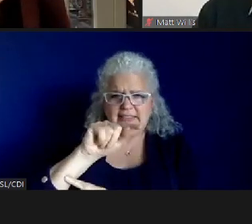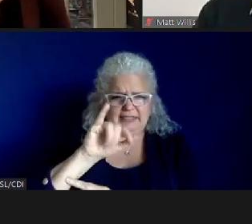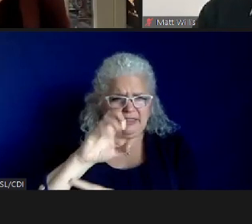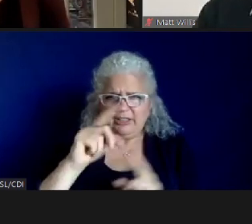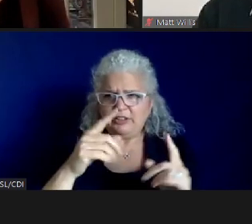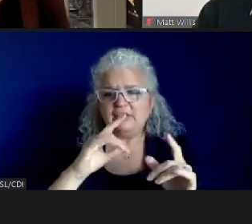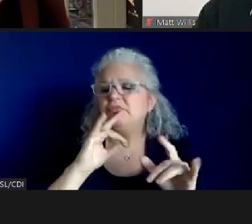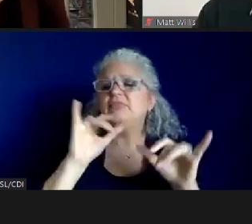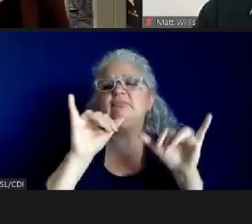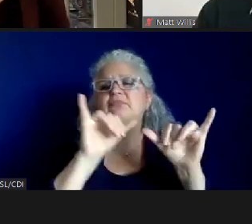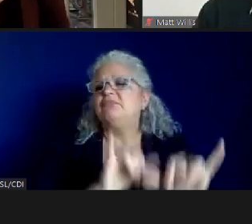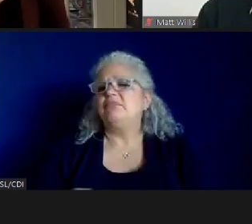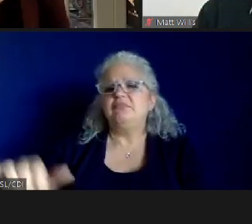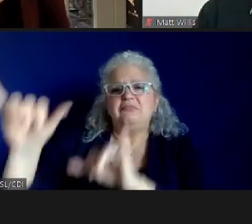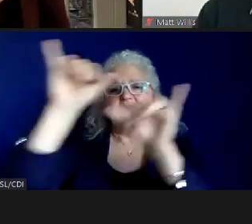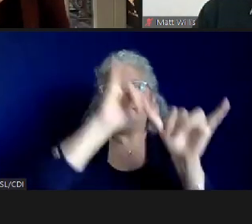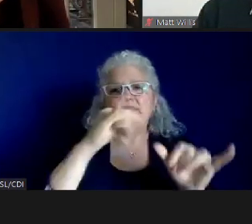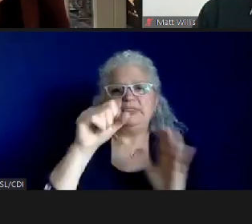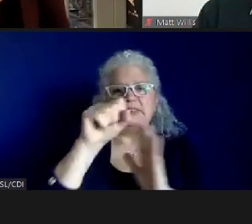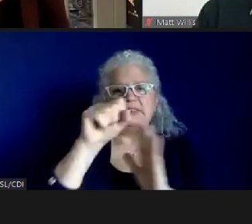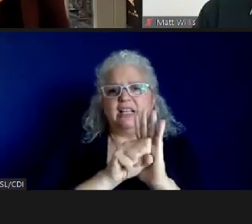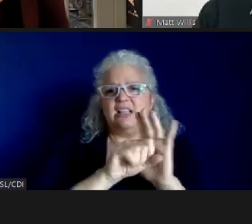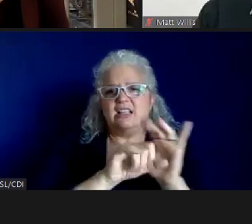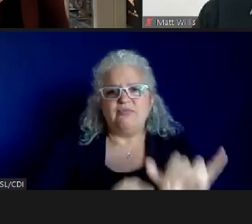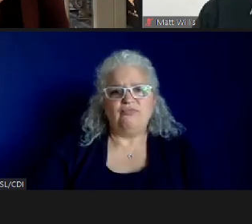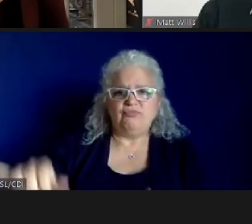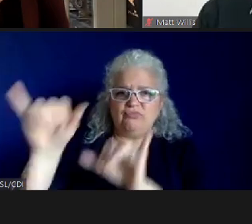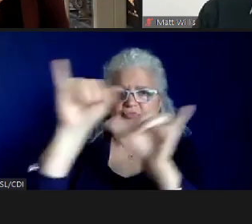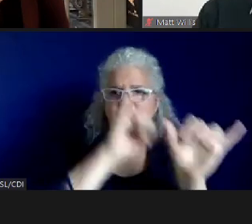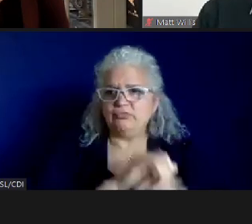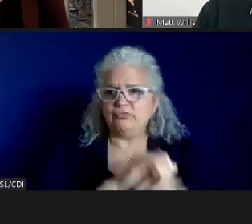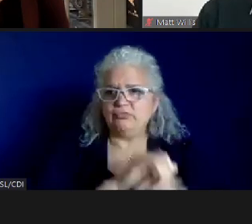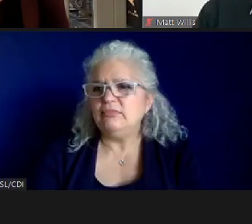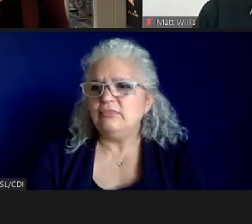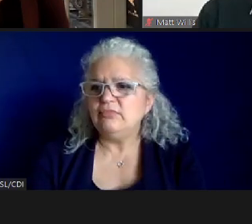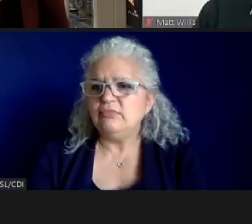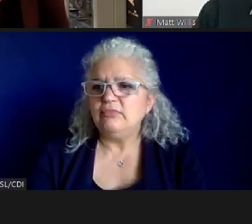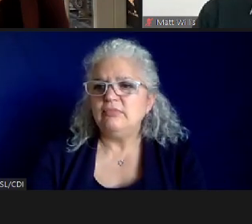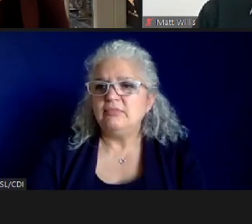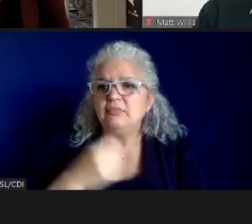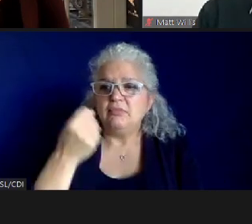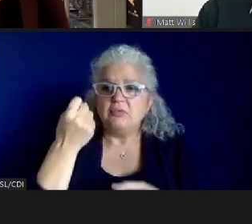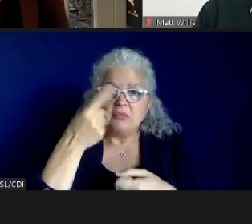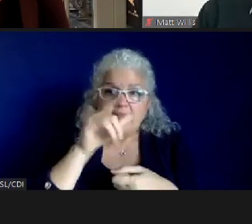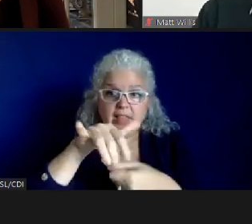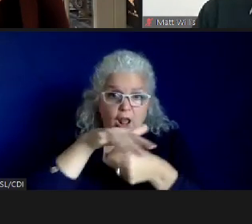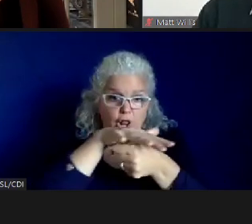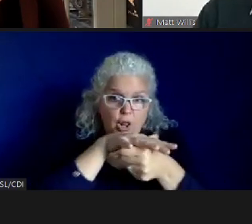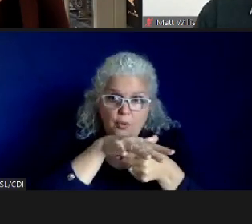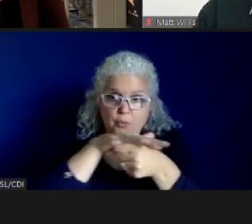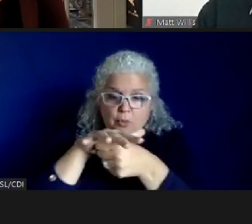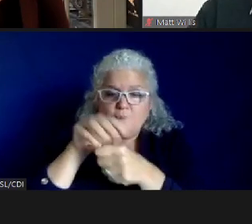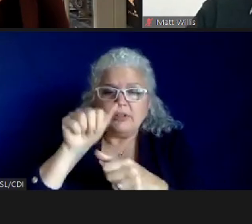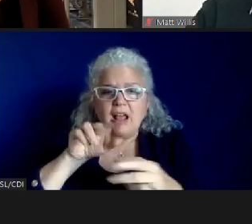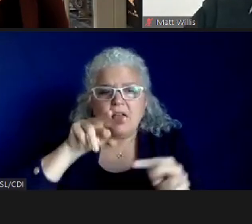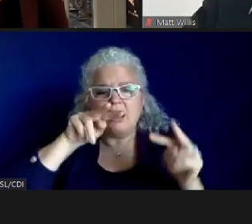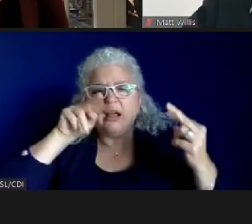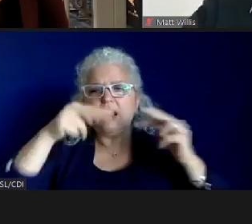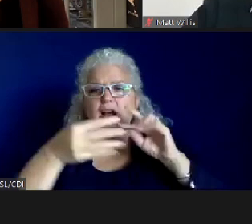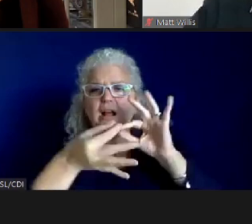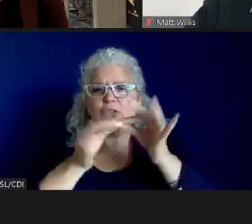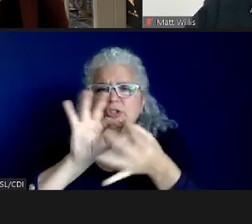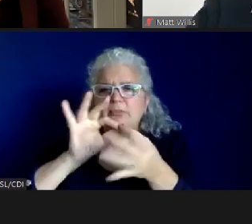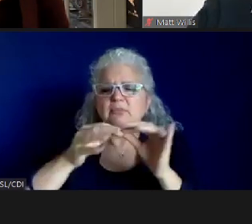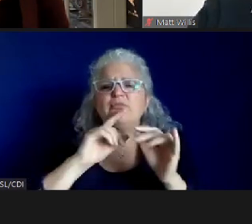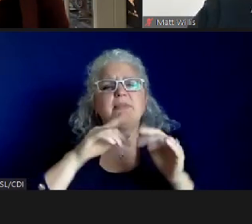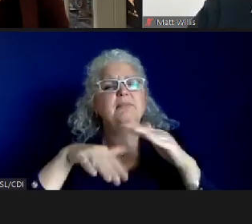The interpretation of that could change. We have not heard that there's been much variability, but as I was describing earlier, once we